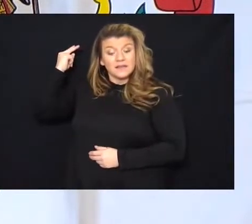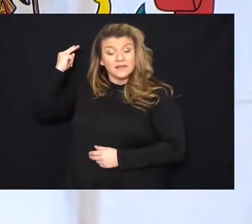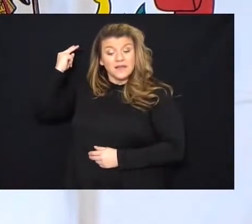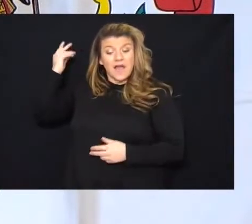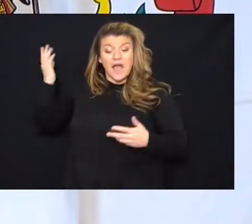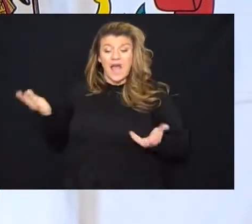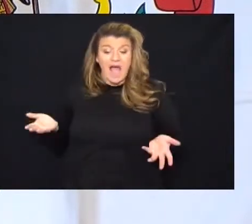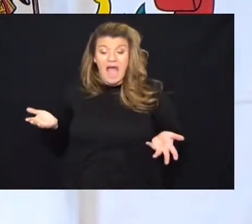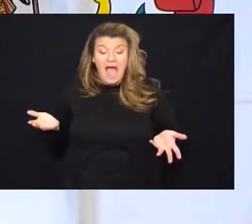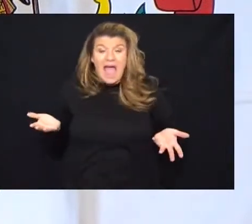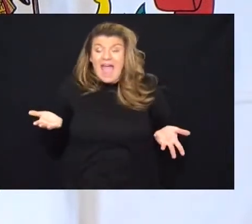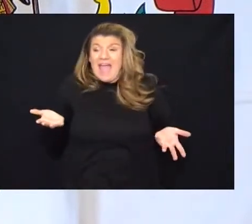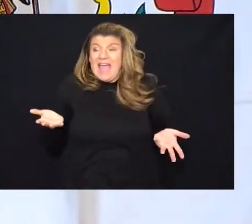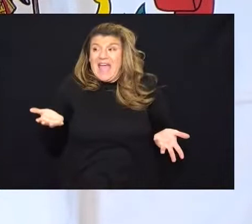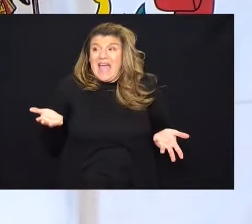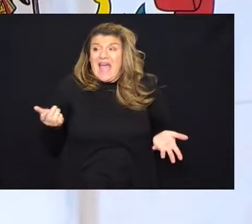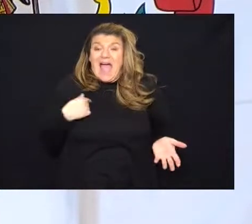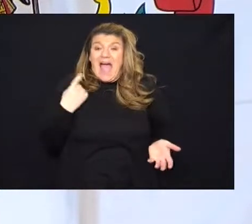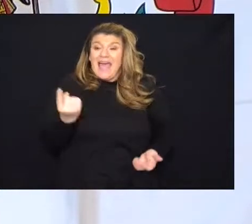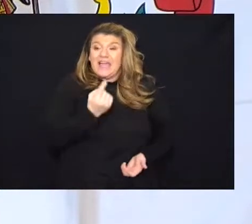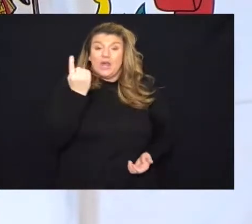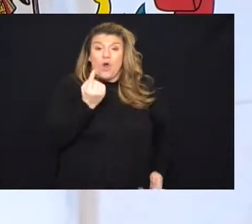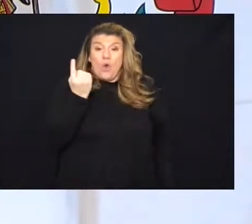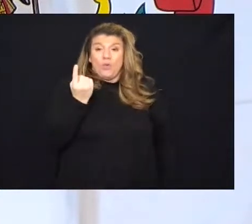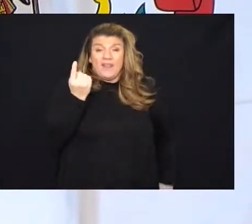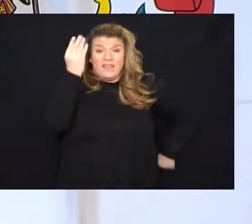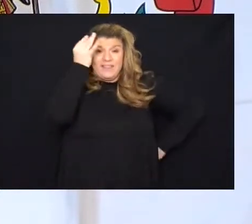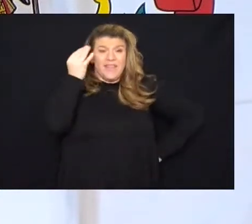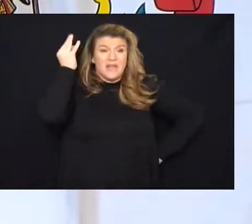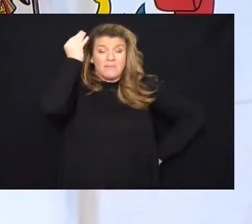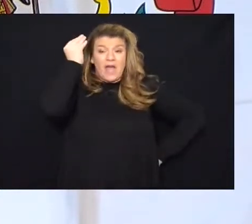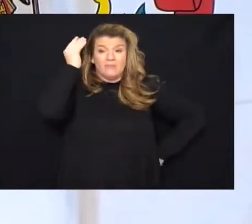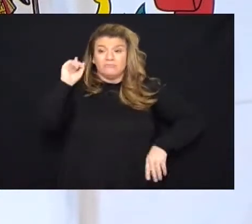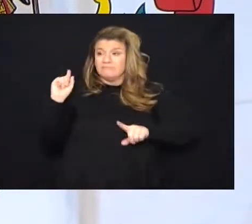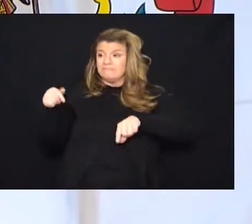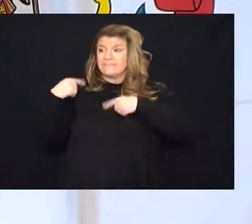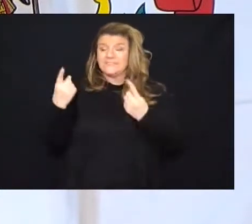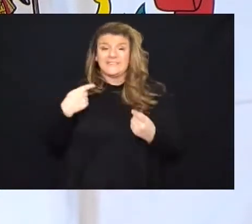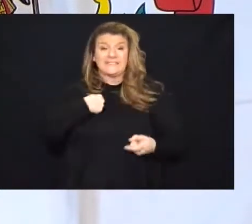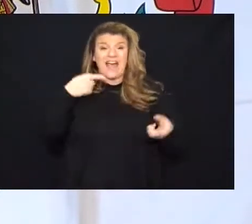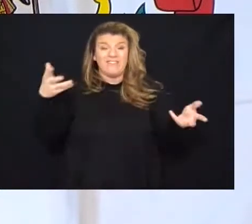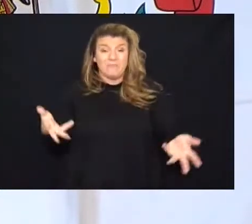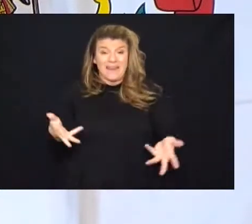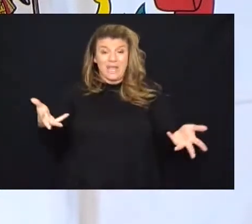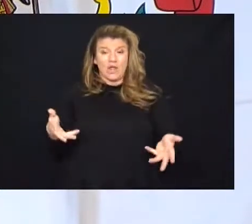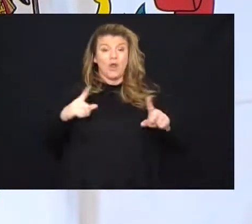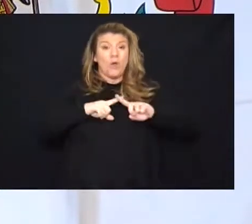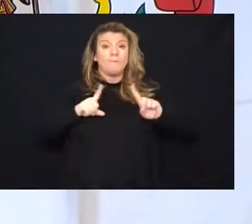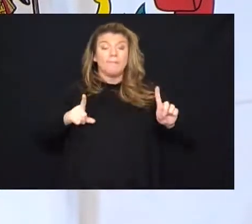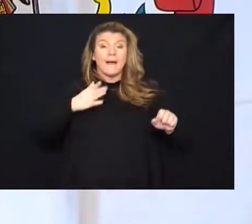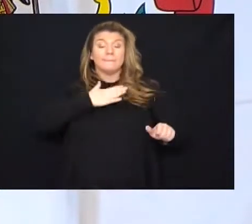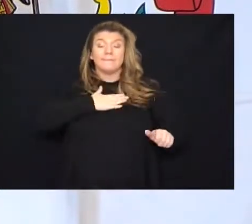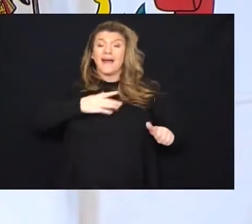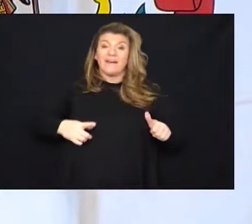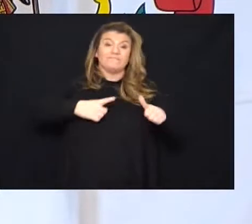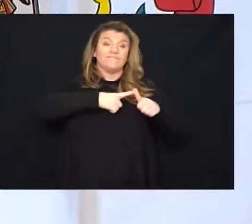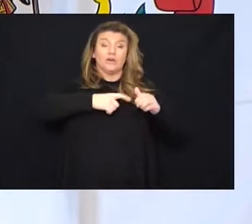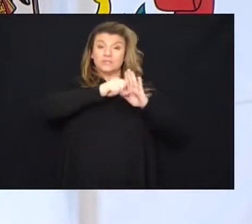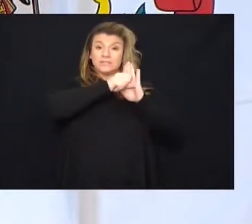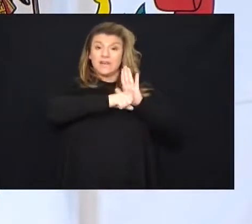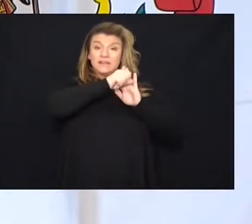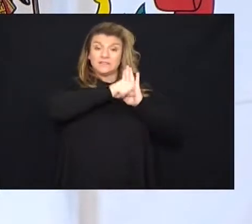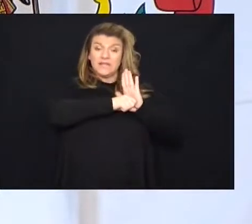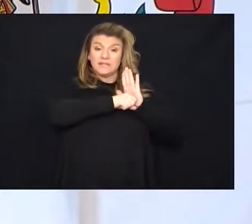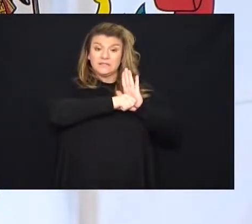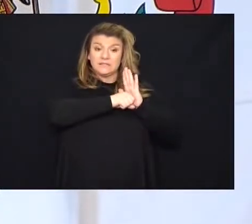you know, I can only think back as long as I've been here. But in the first State of the State address, I